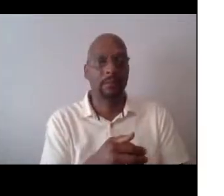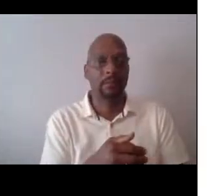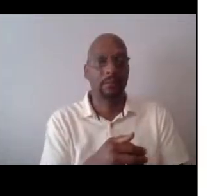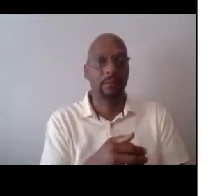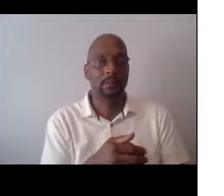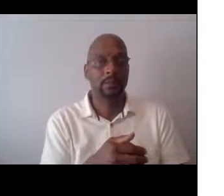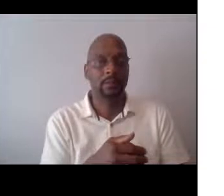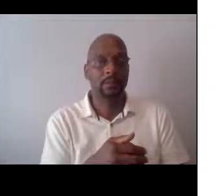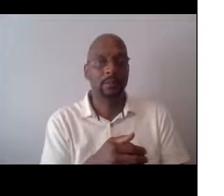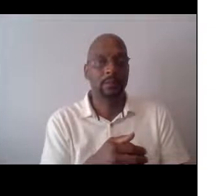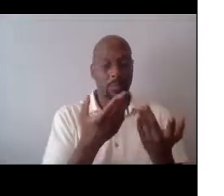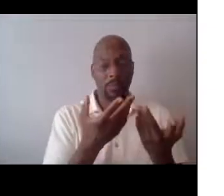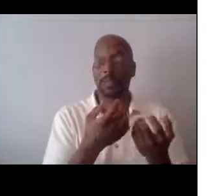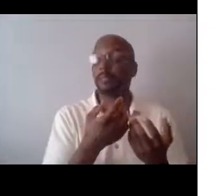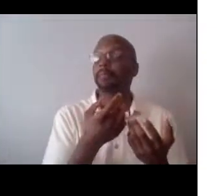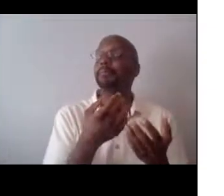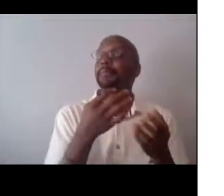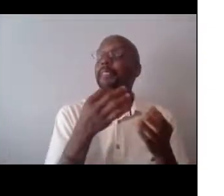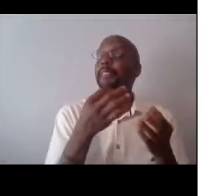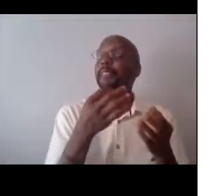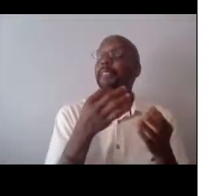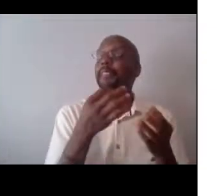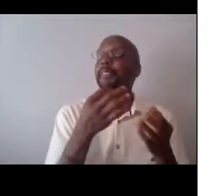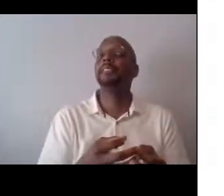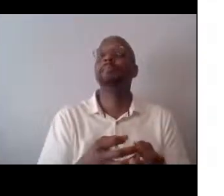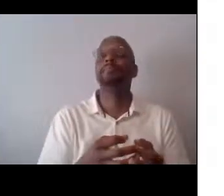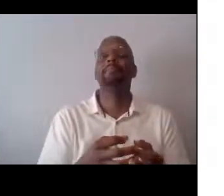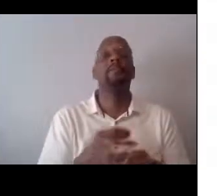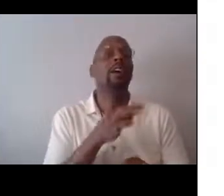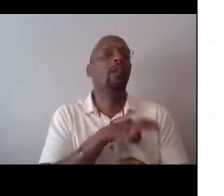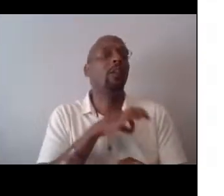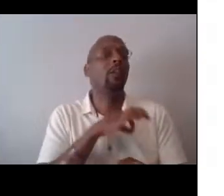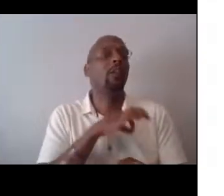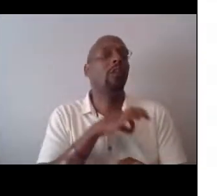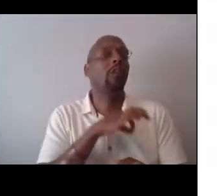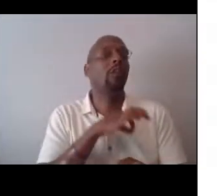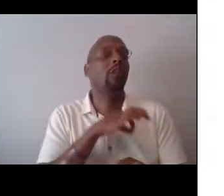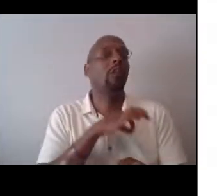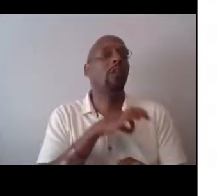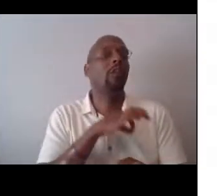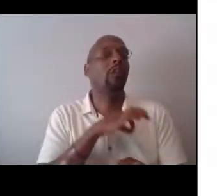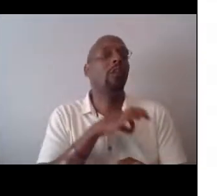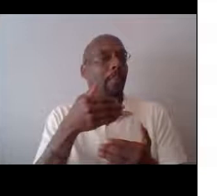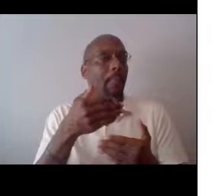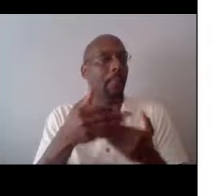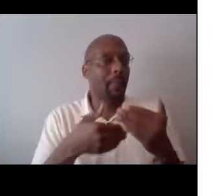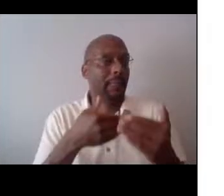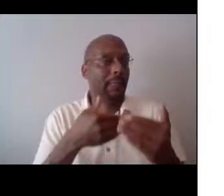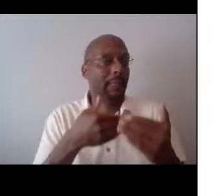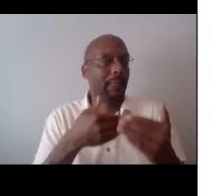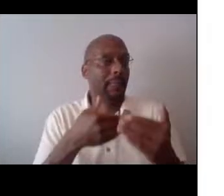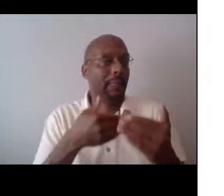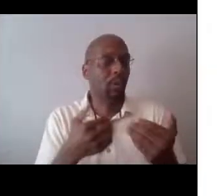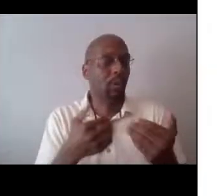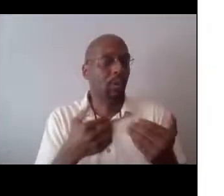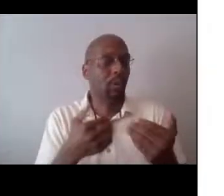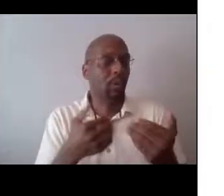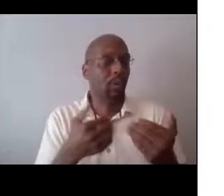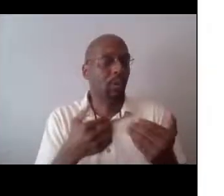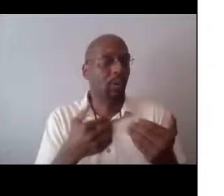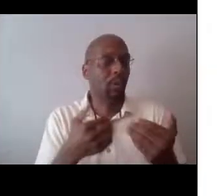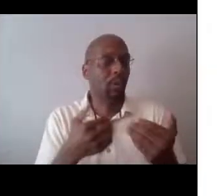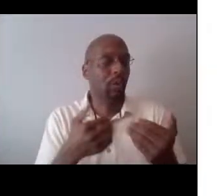process for ex officio regional members to join the committee. We had a lot of interest from folks that serve